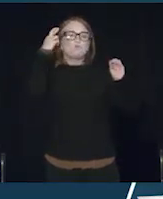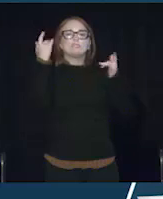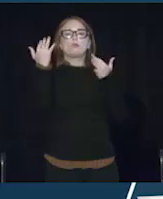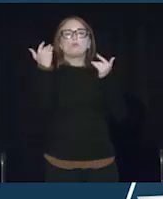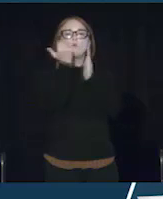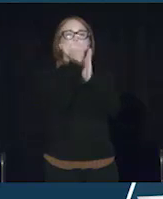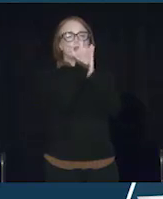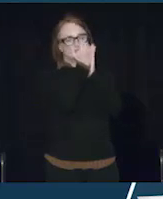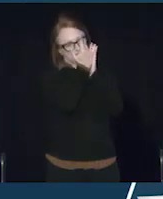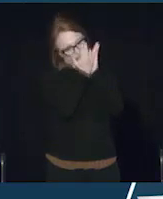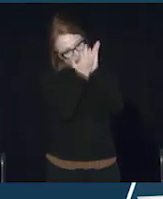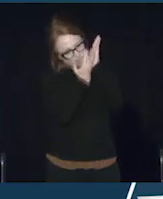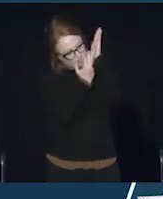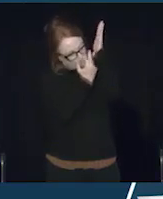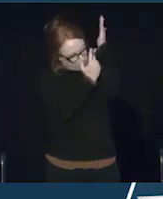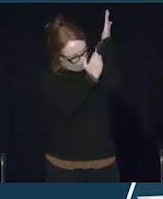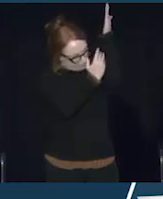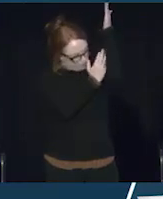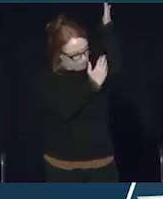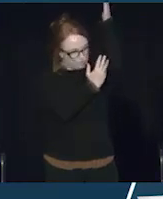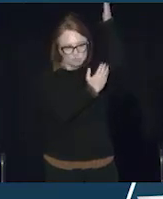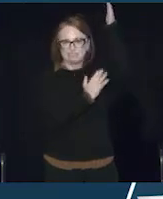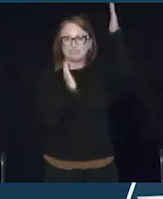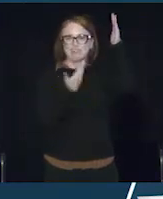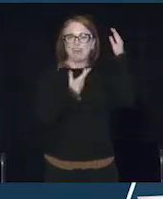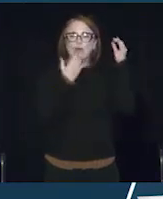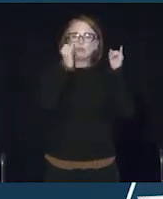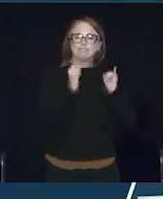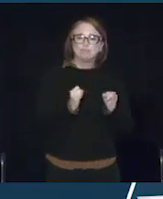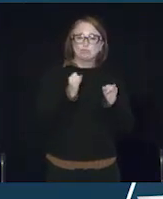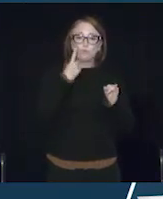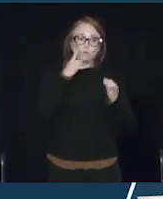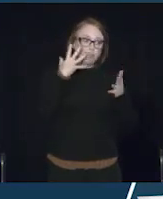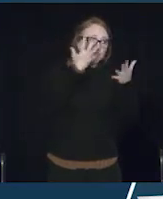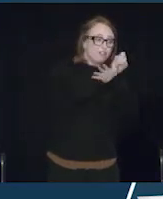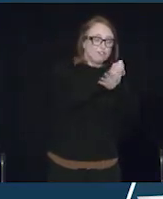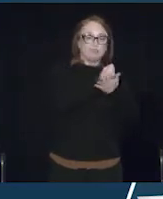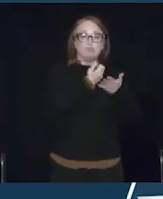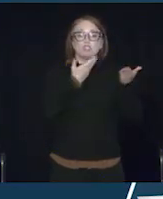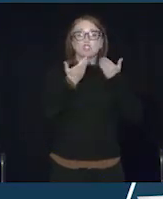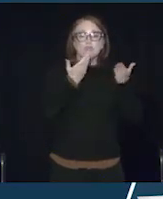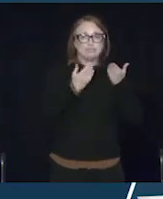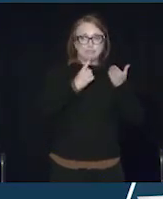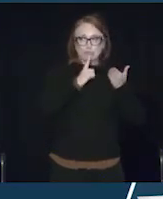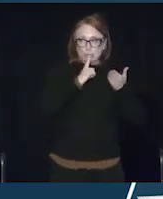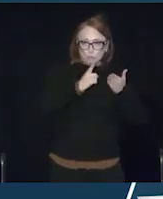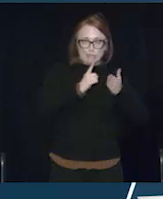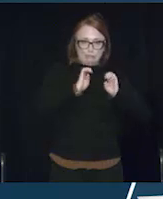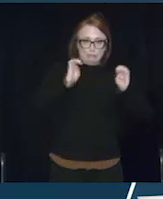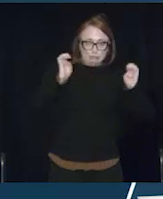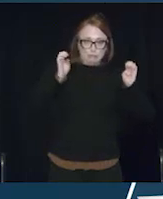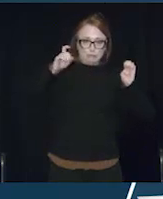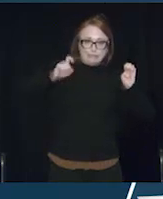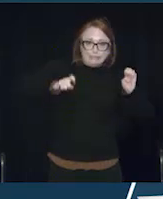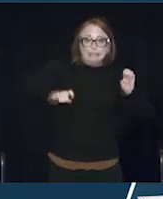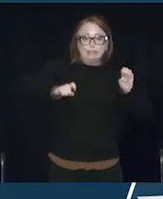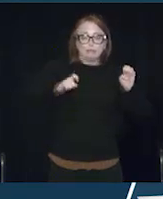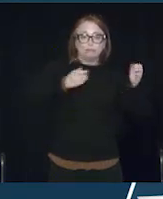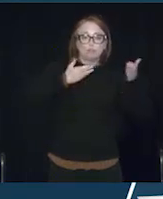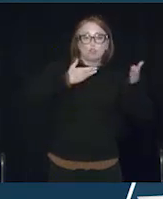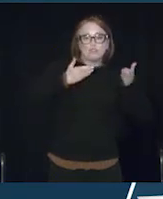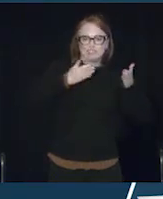long for our individuals to be getting services that are really in crisis to getting these services from the